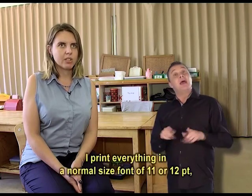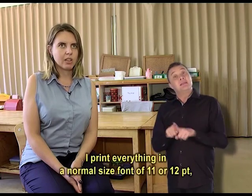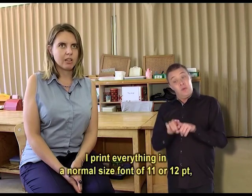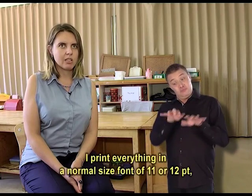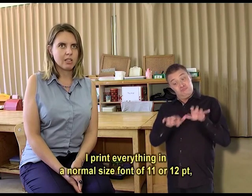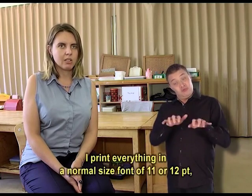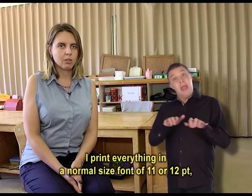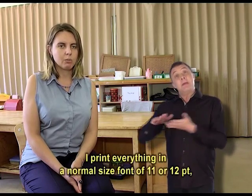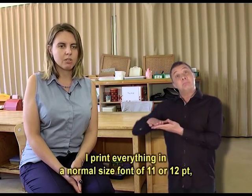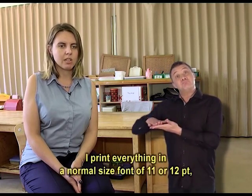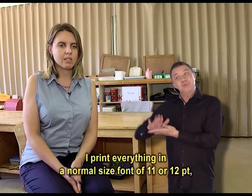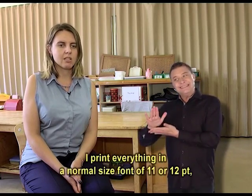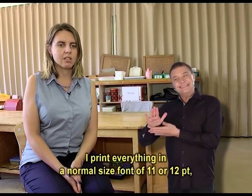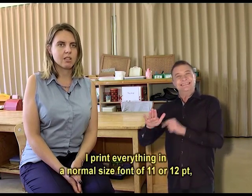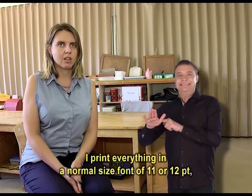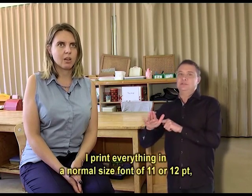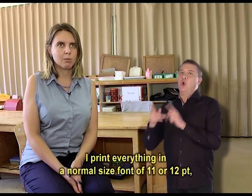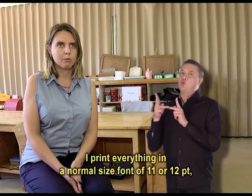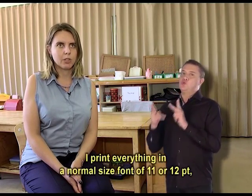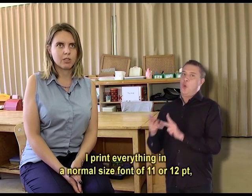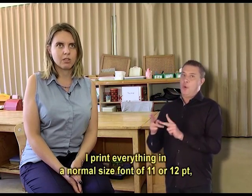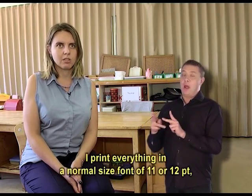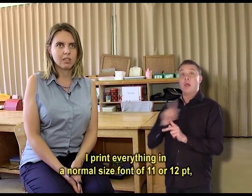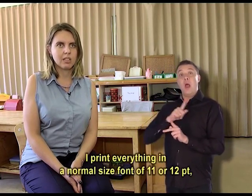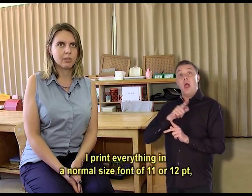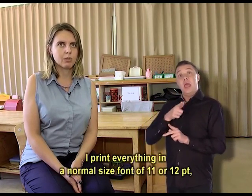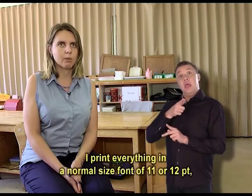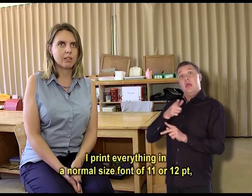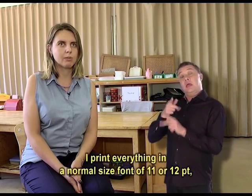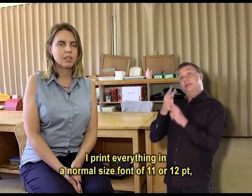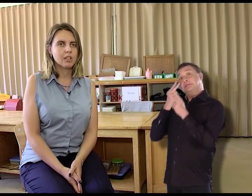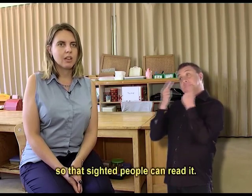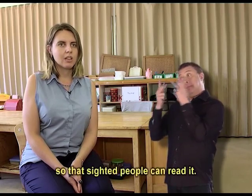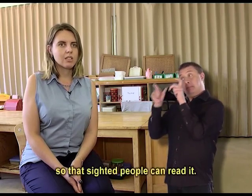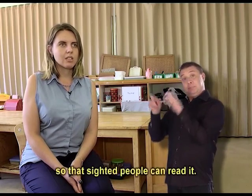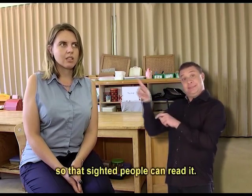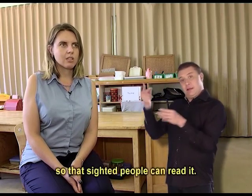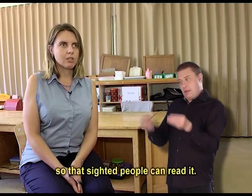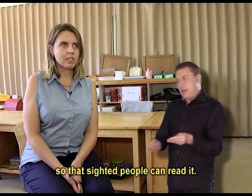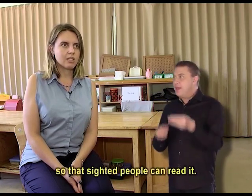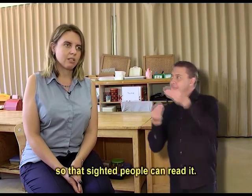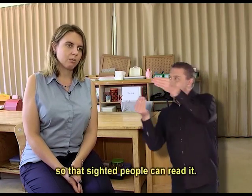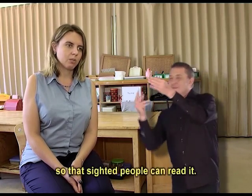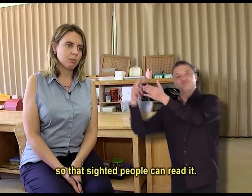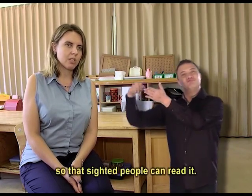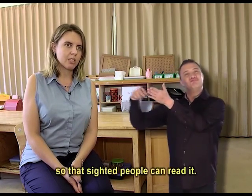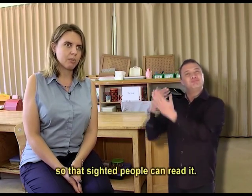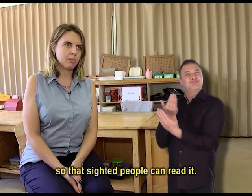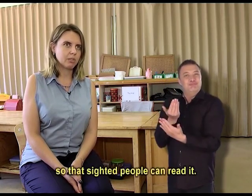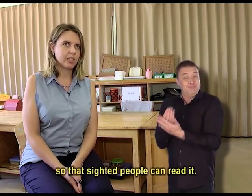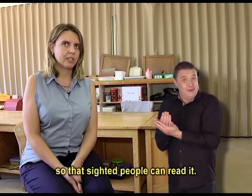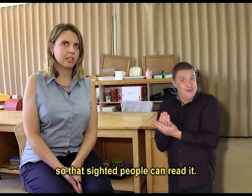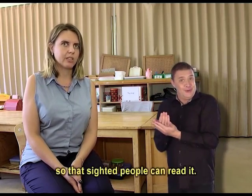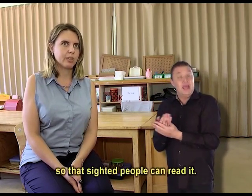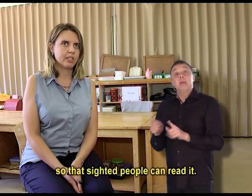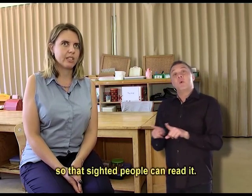print everything out in normal sighted font 11 or 12, so that normal sighted